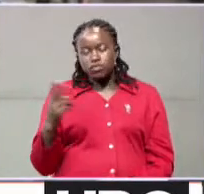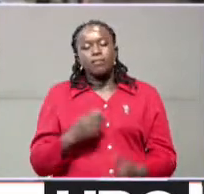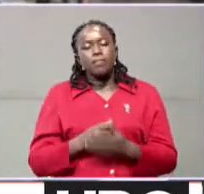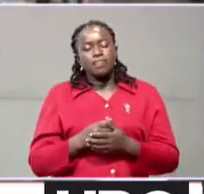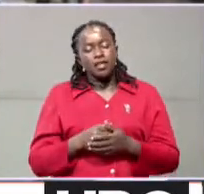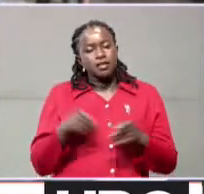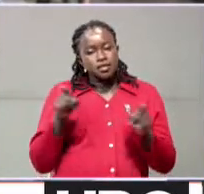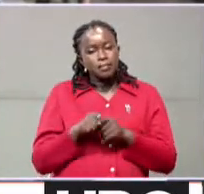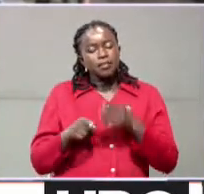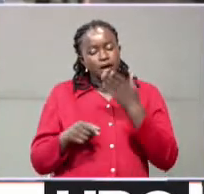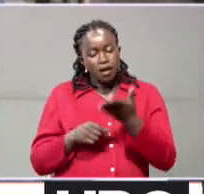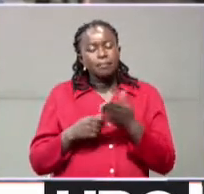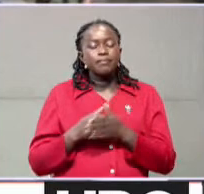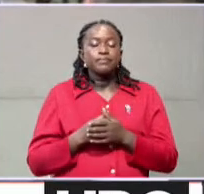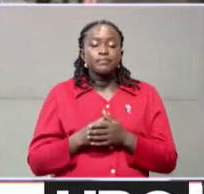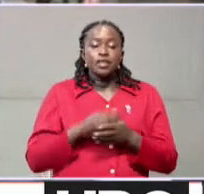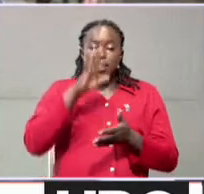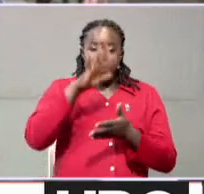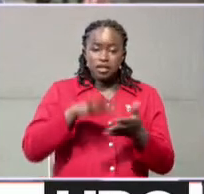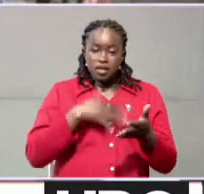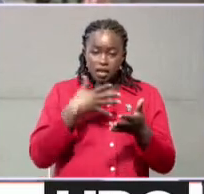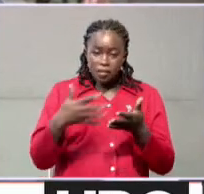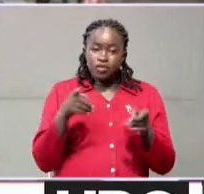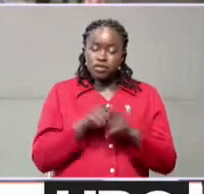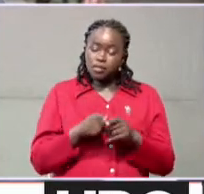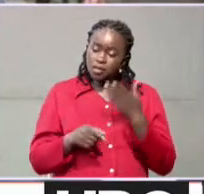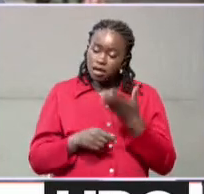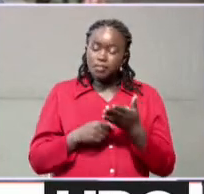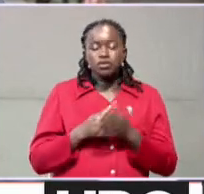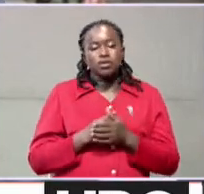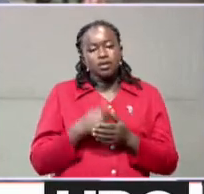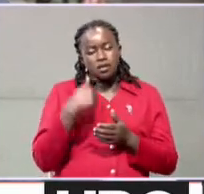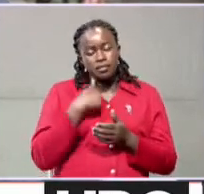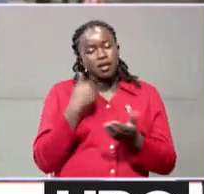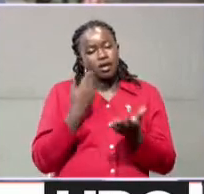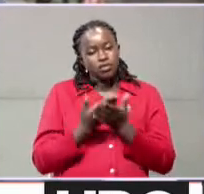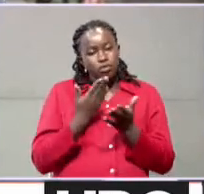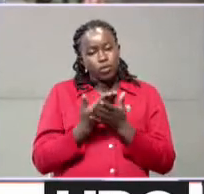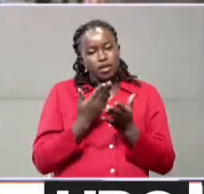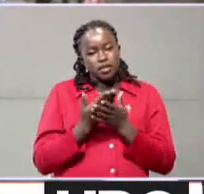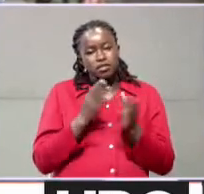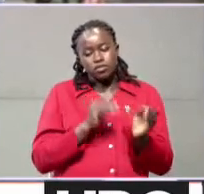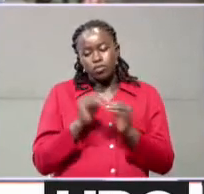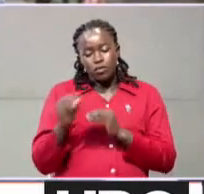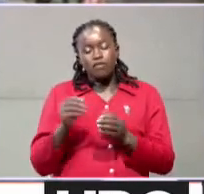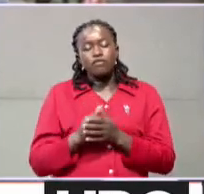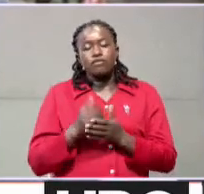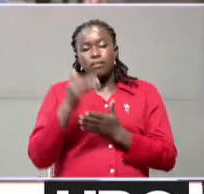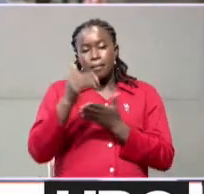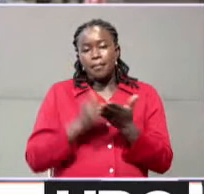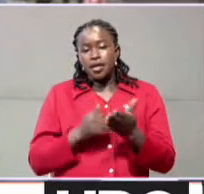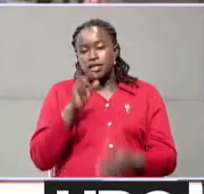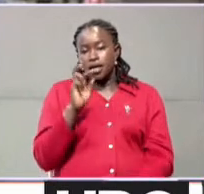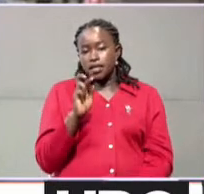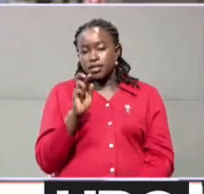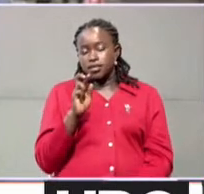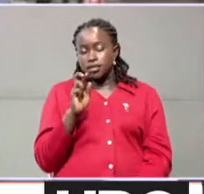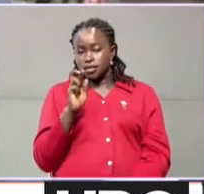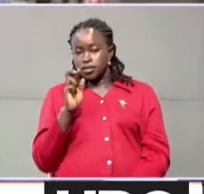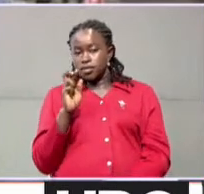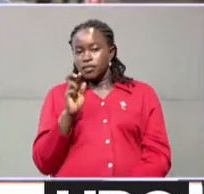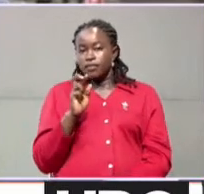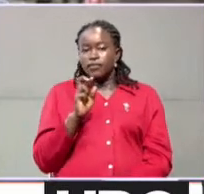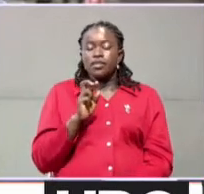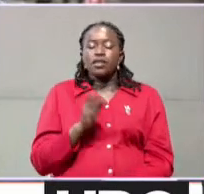also there including the table so i will request to go to page eight that is